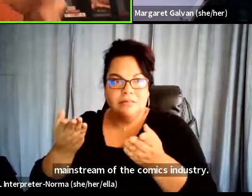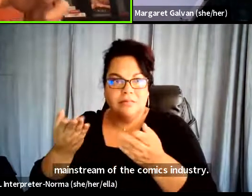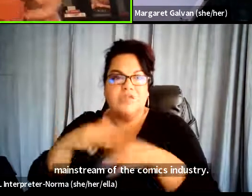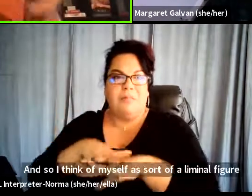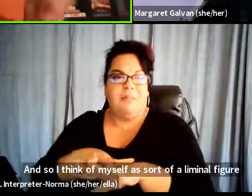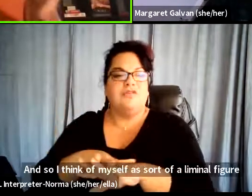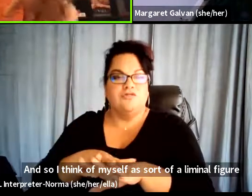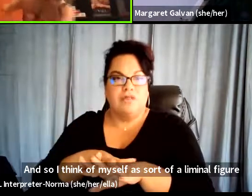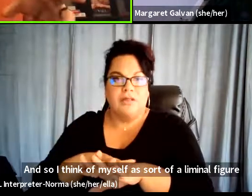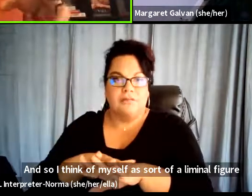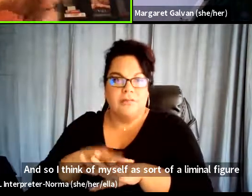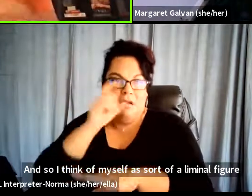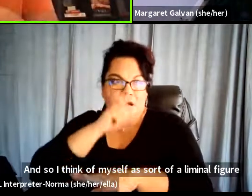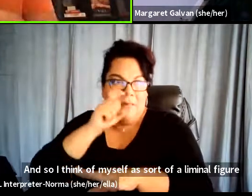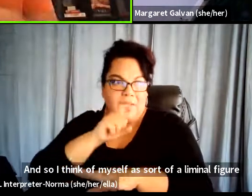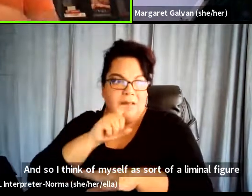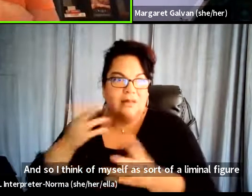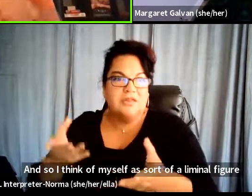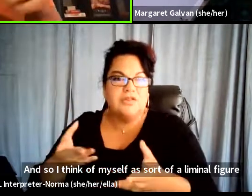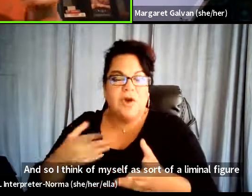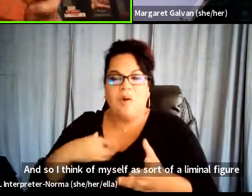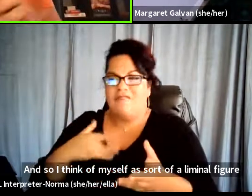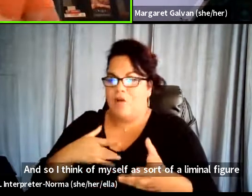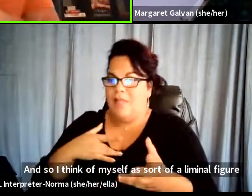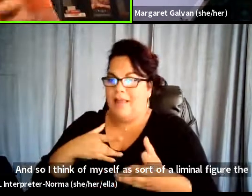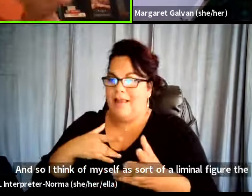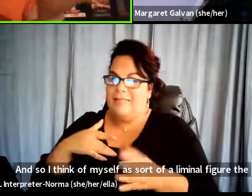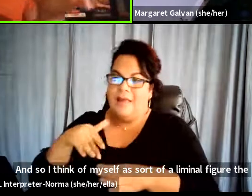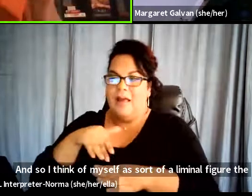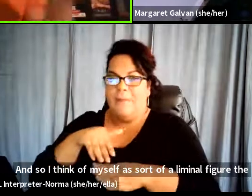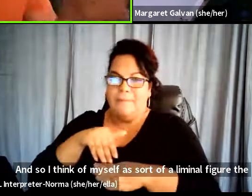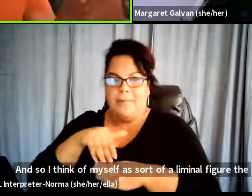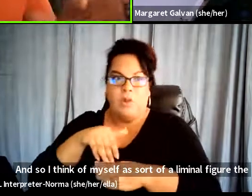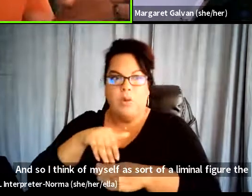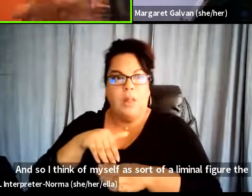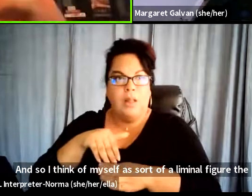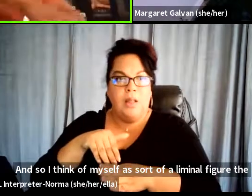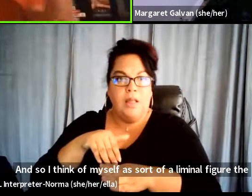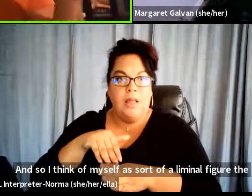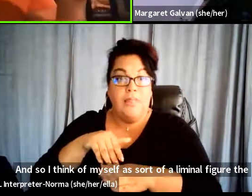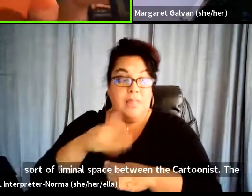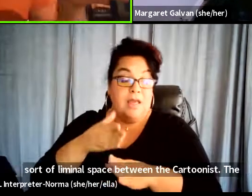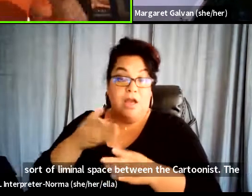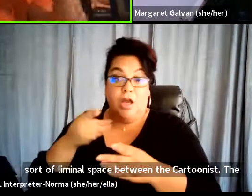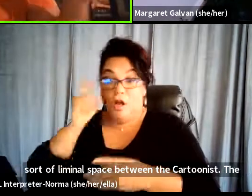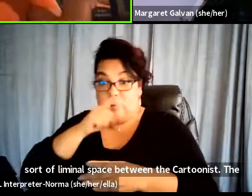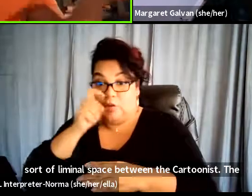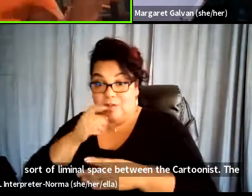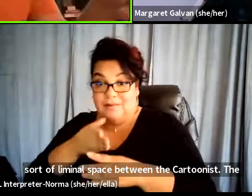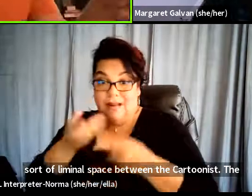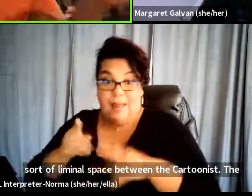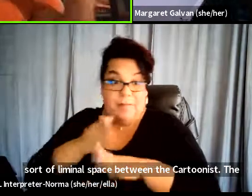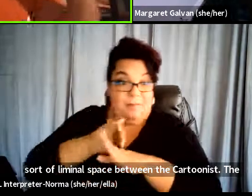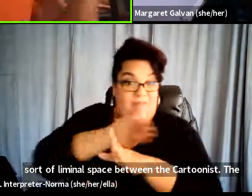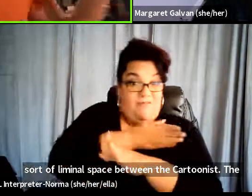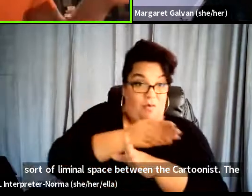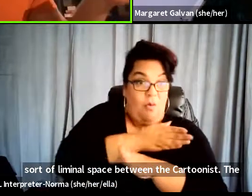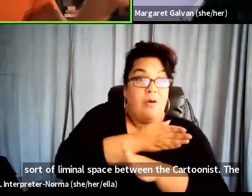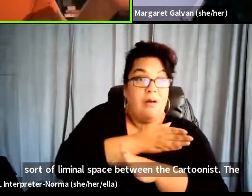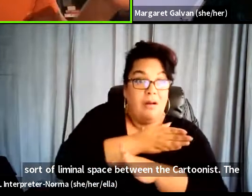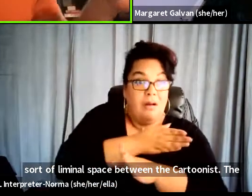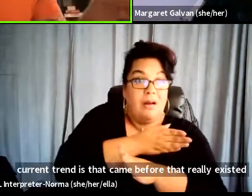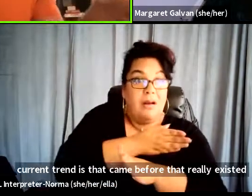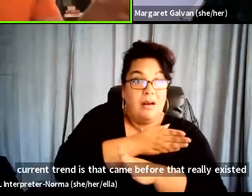figure and the sort of liminal space between the cartoonists, the queer cartoonists that came before that really existed only within this,